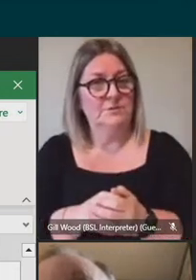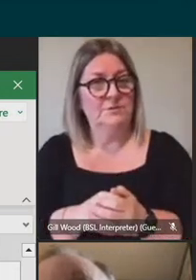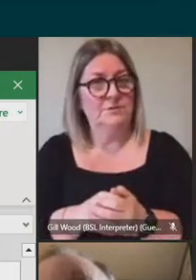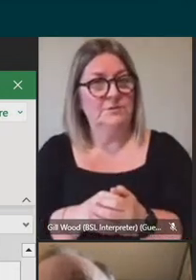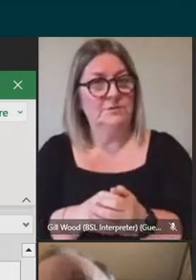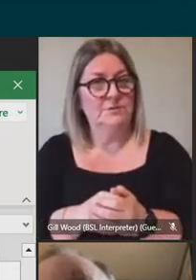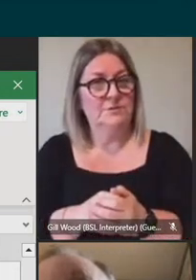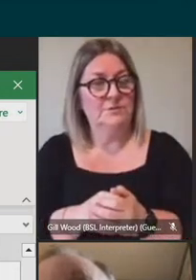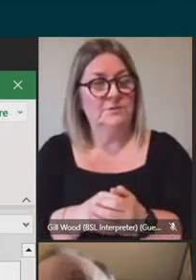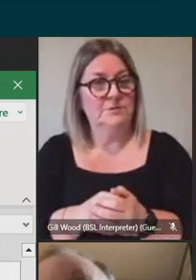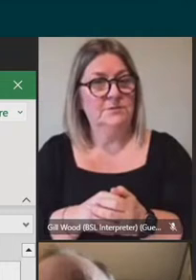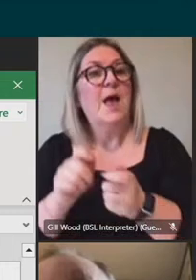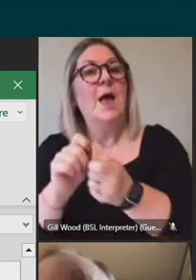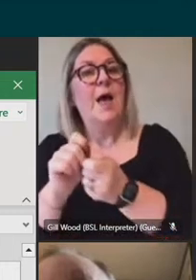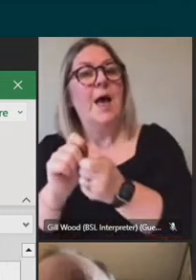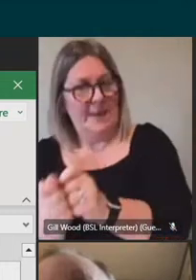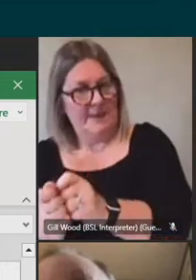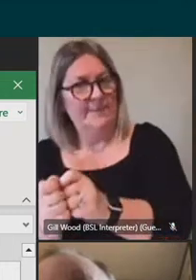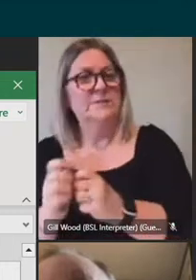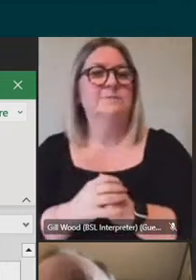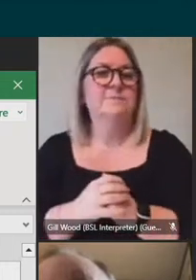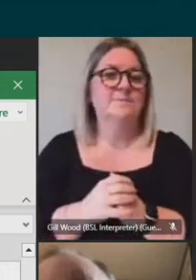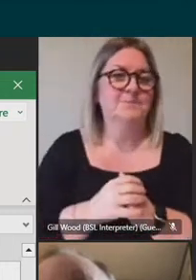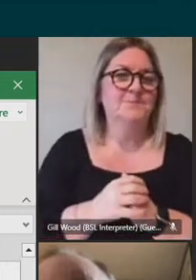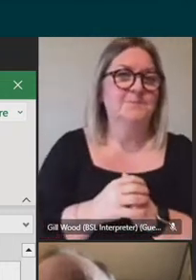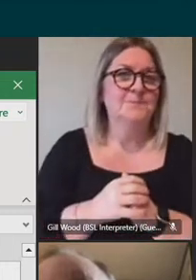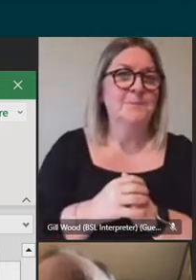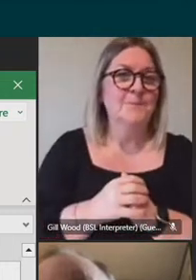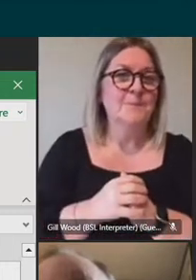Johnston, apologies. Amendment.